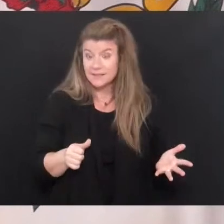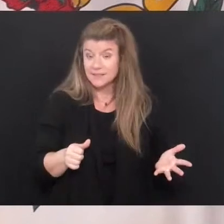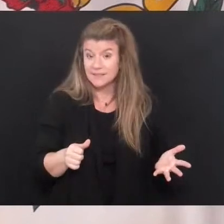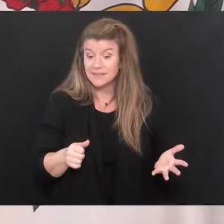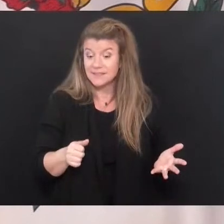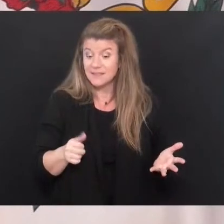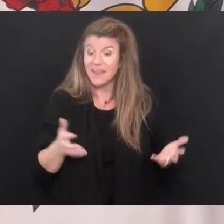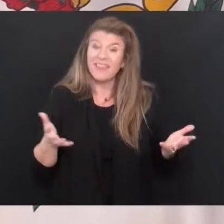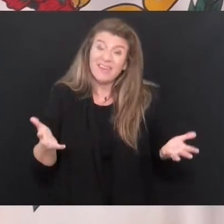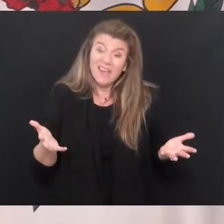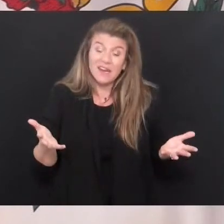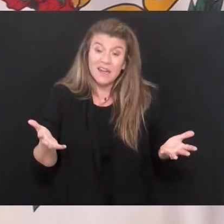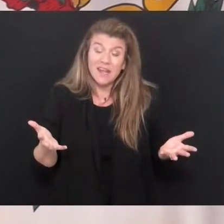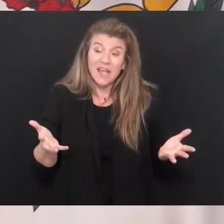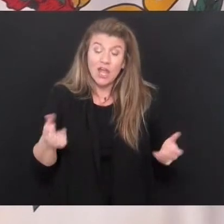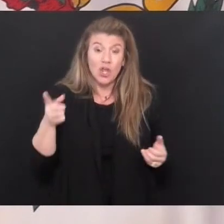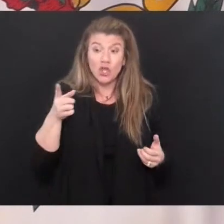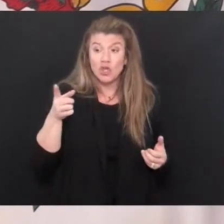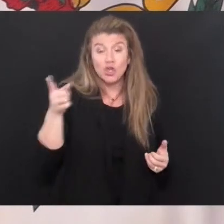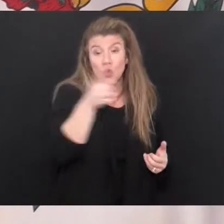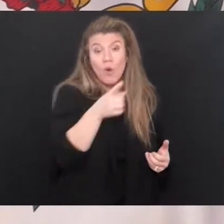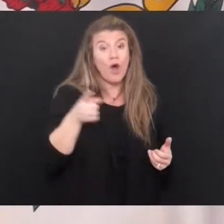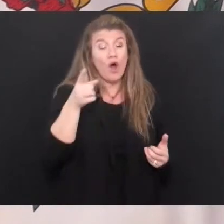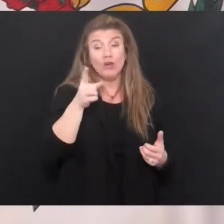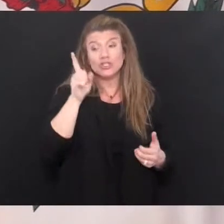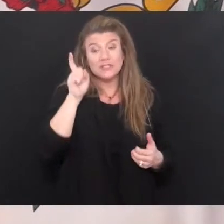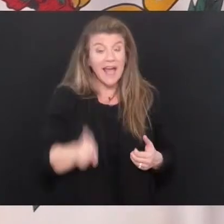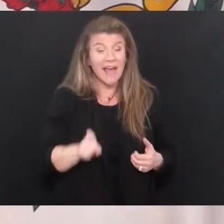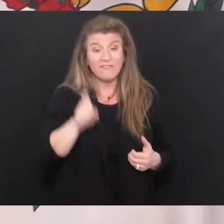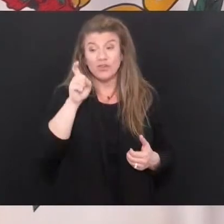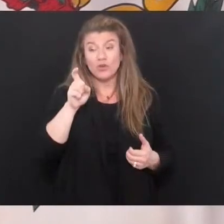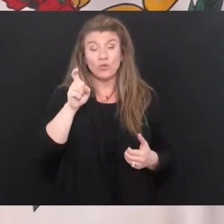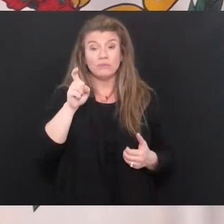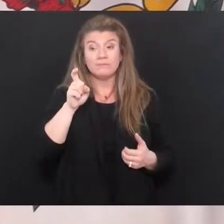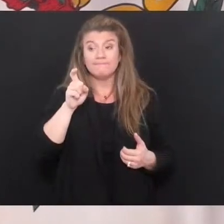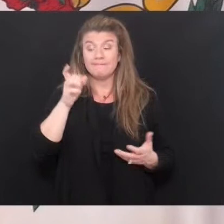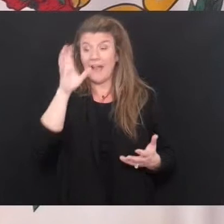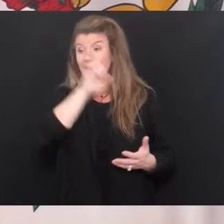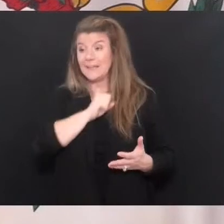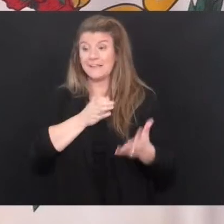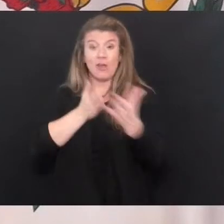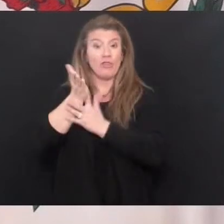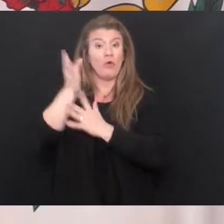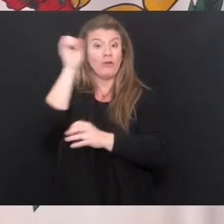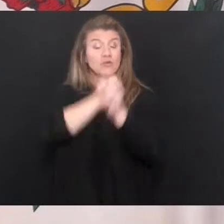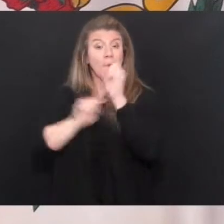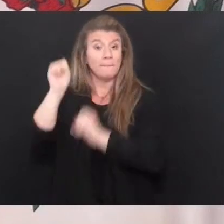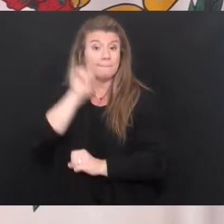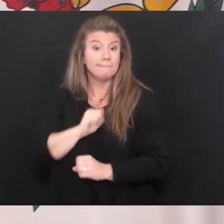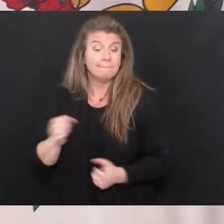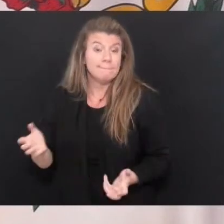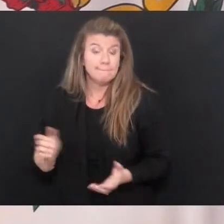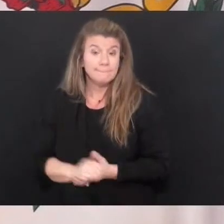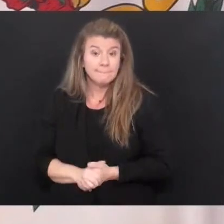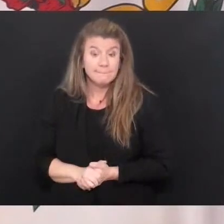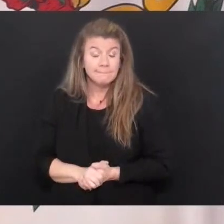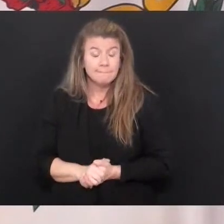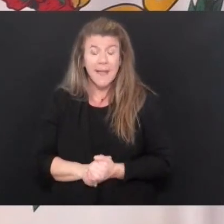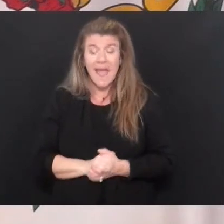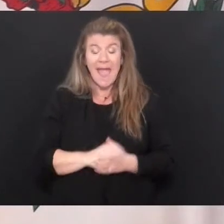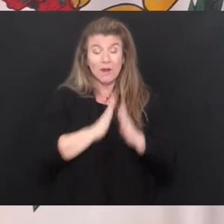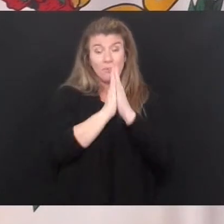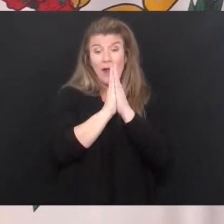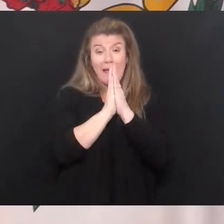then absolutely you just got to whistle through the raindrops, don't you? And hope and